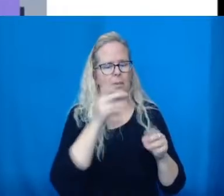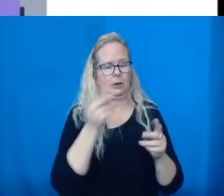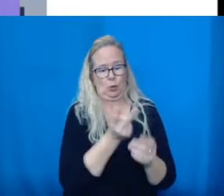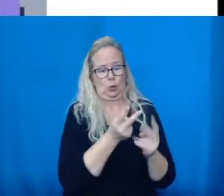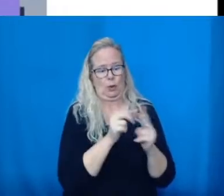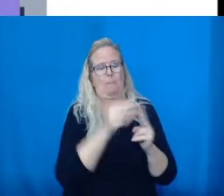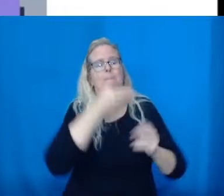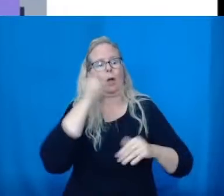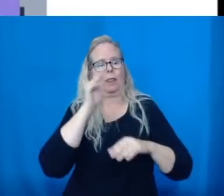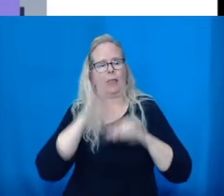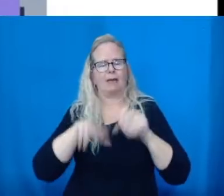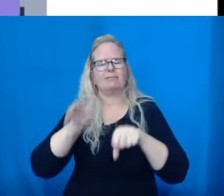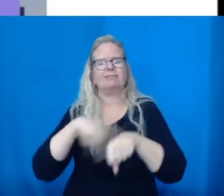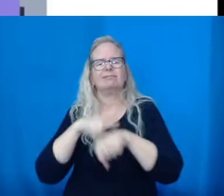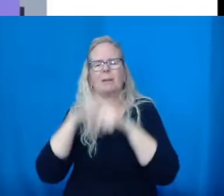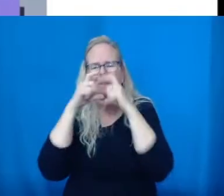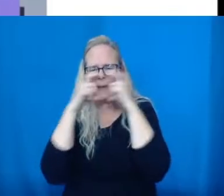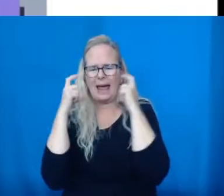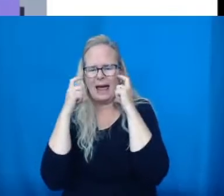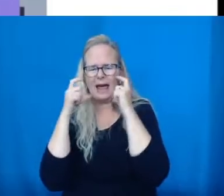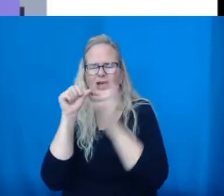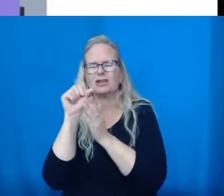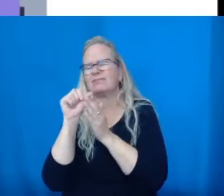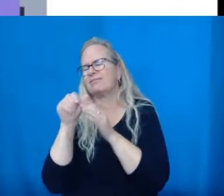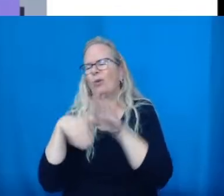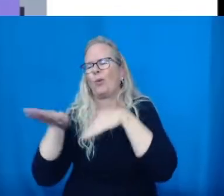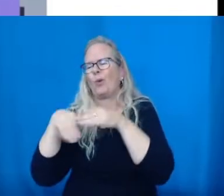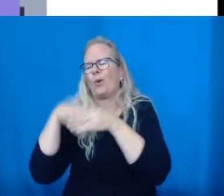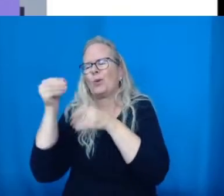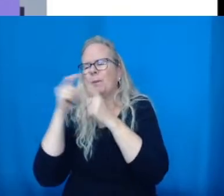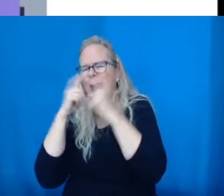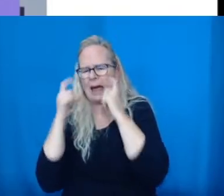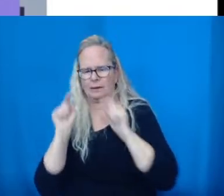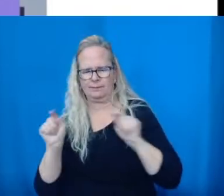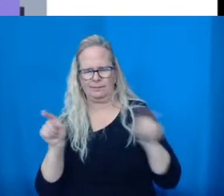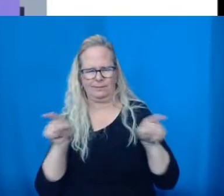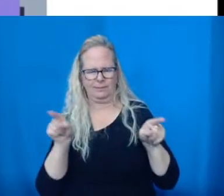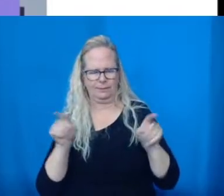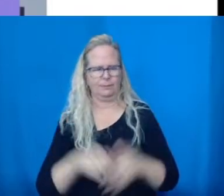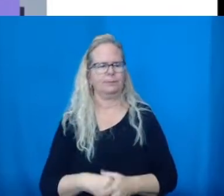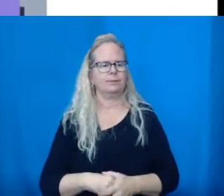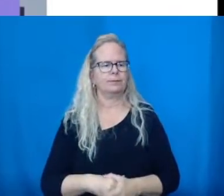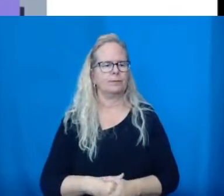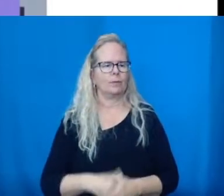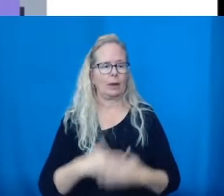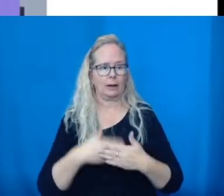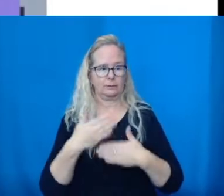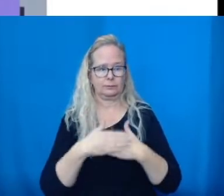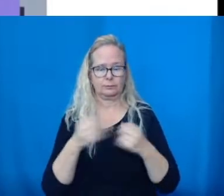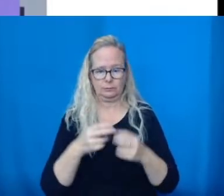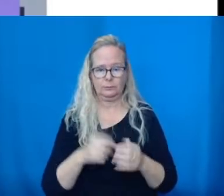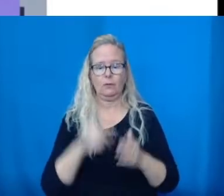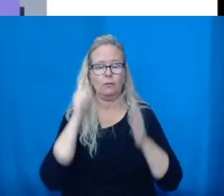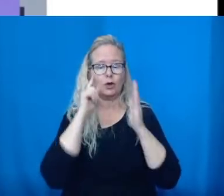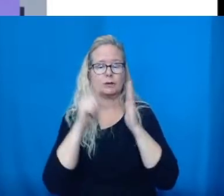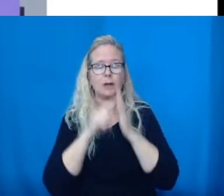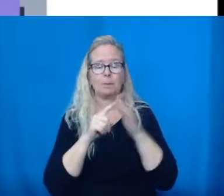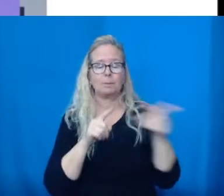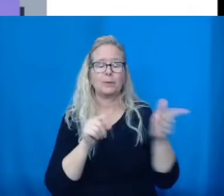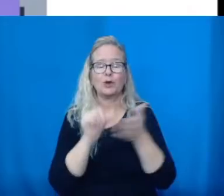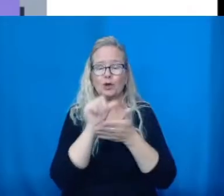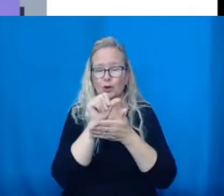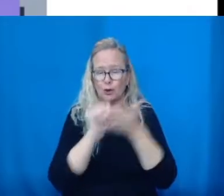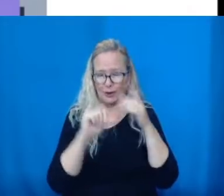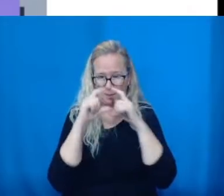reiterate what I was talking about, surgical face masks are not personal protective equipment. They're not designed for